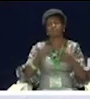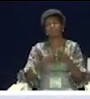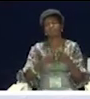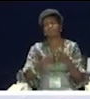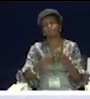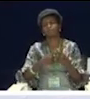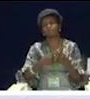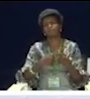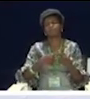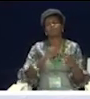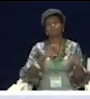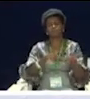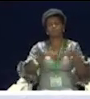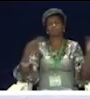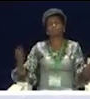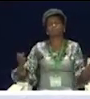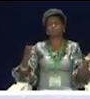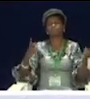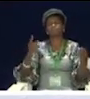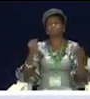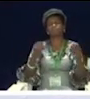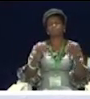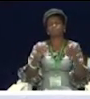I opened the dishes.